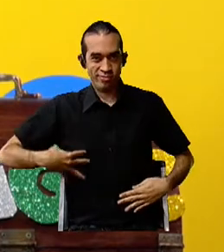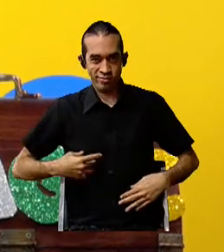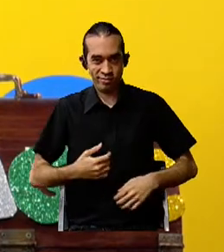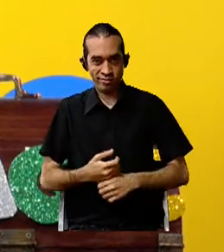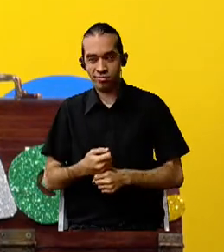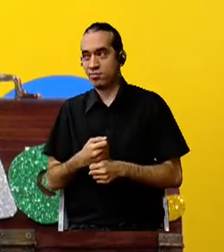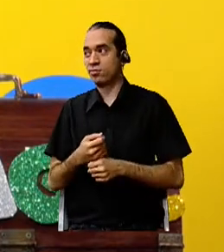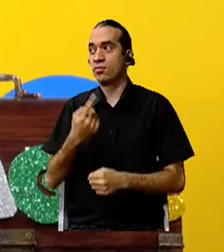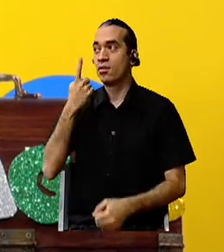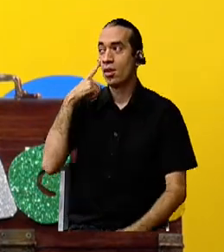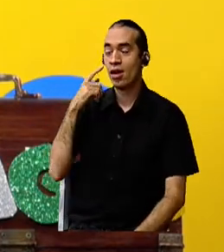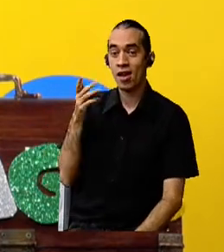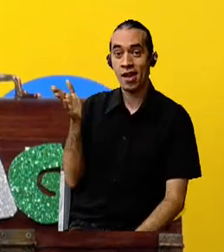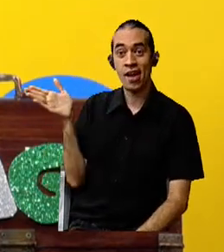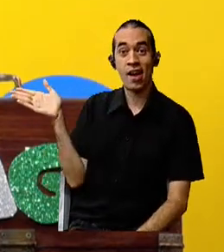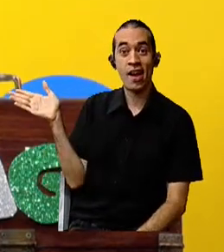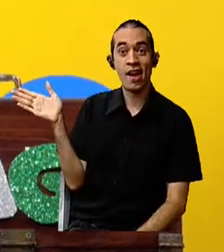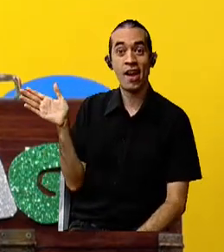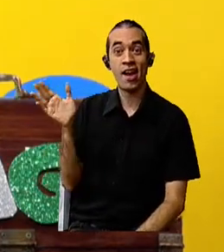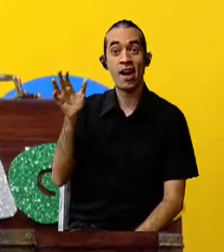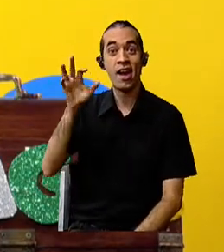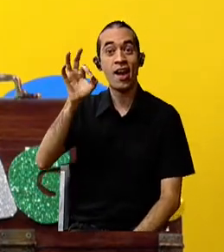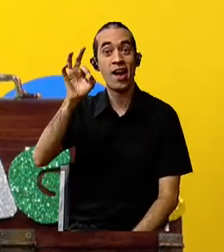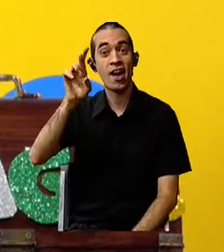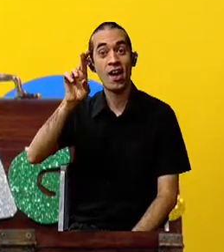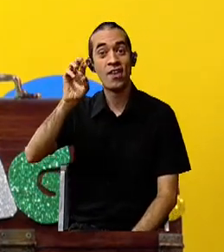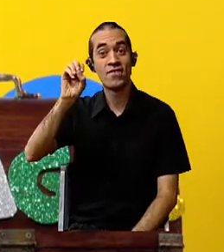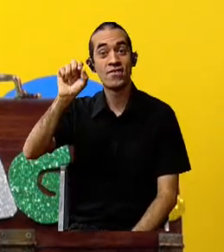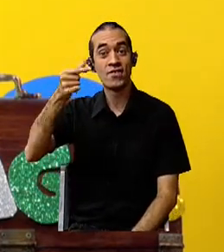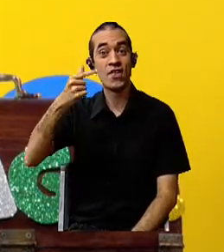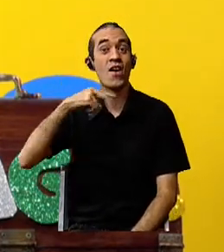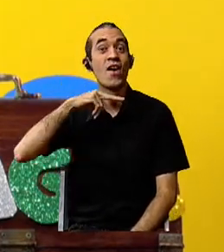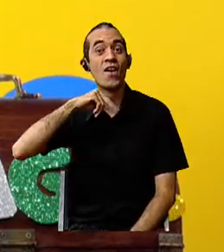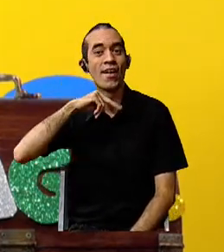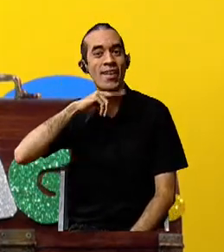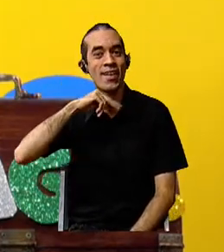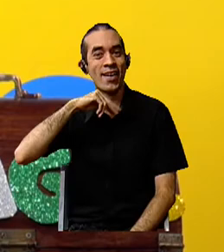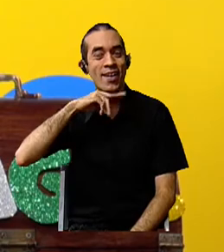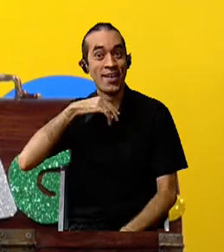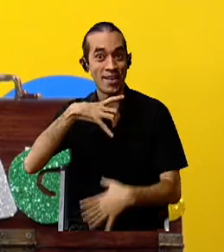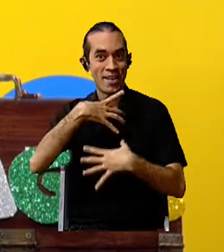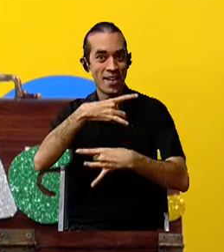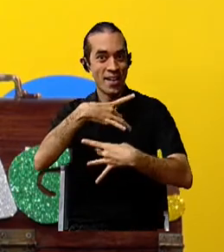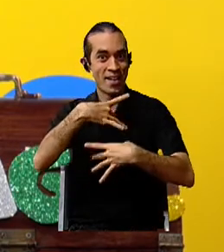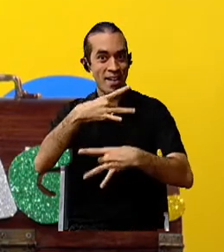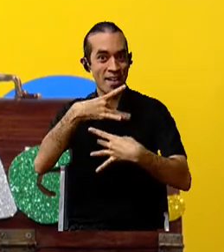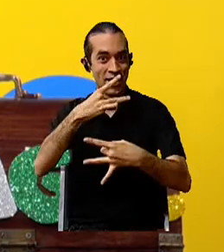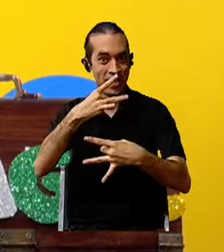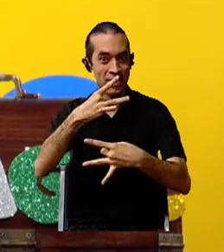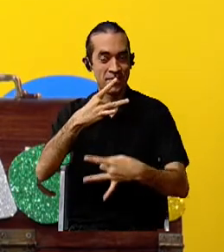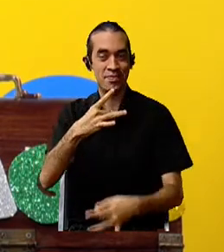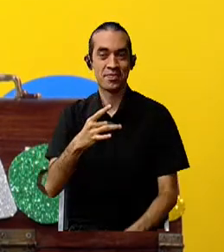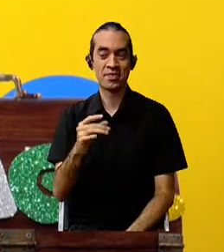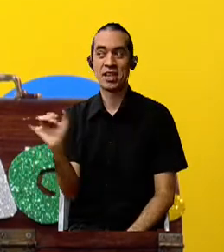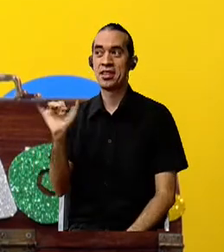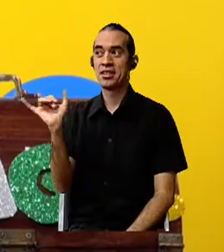And here we have a frog. Oh, interesting.